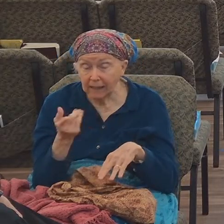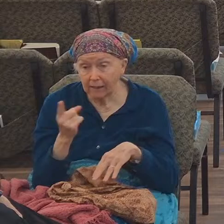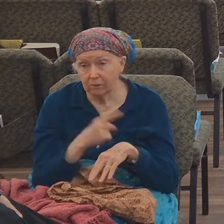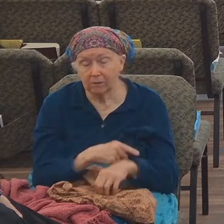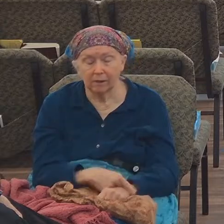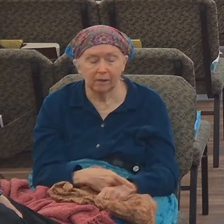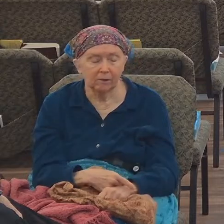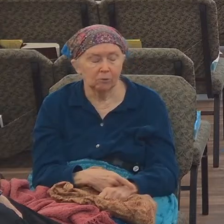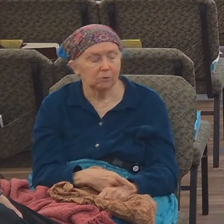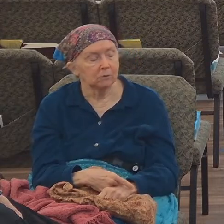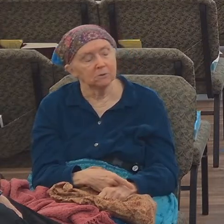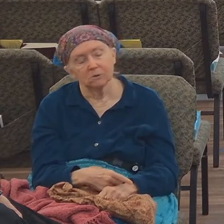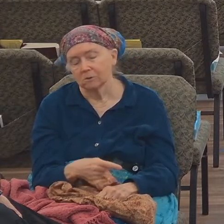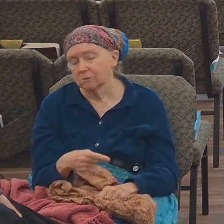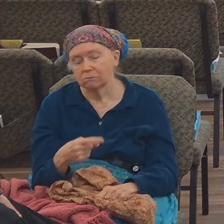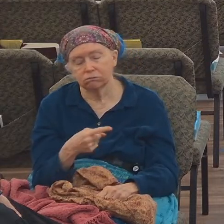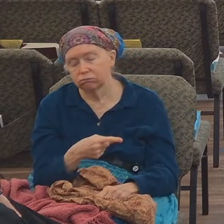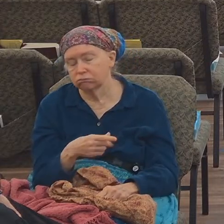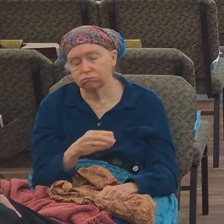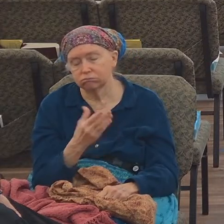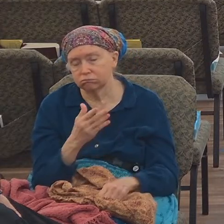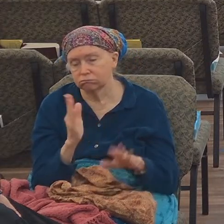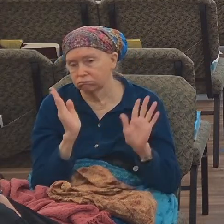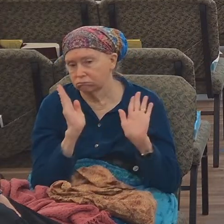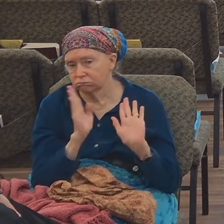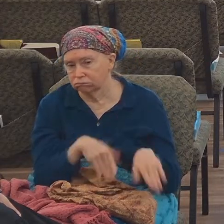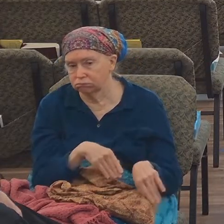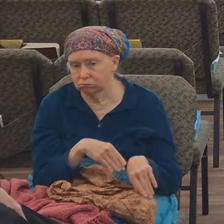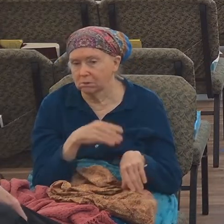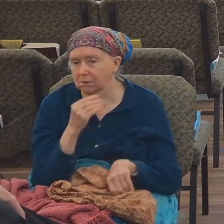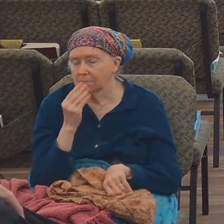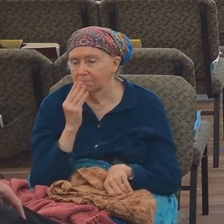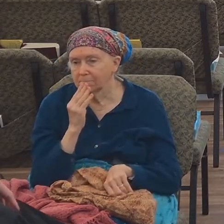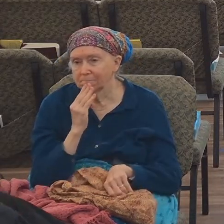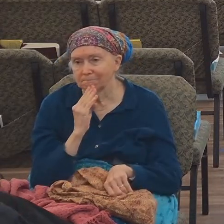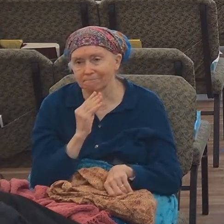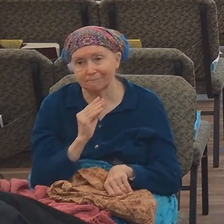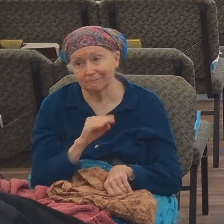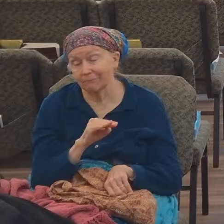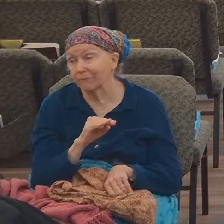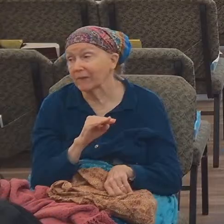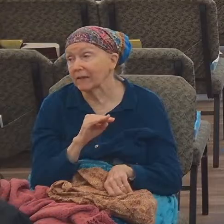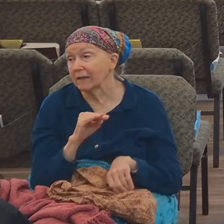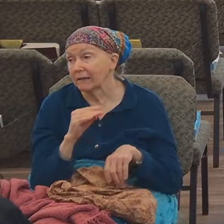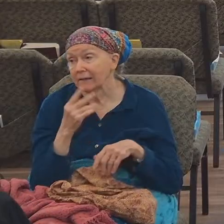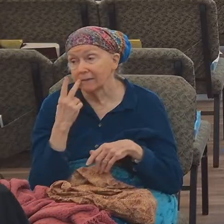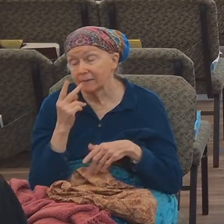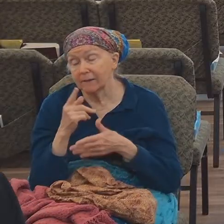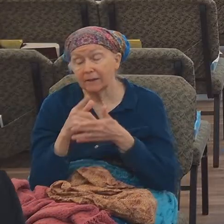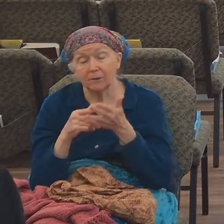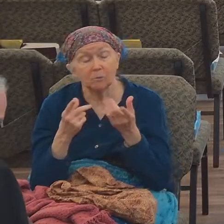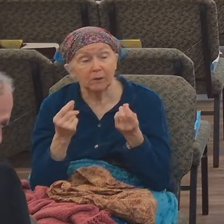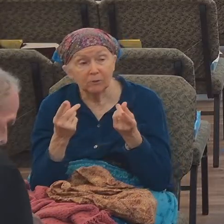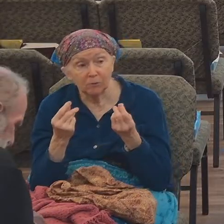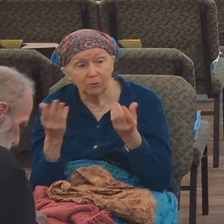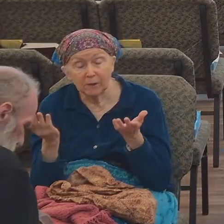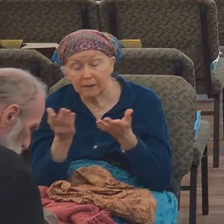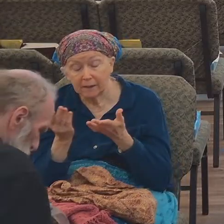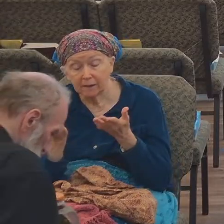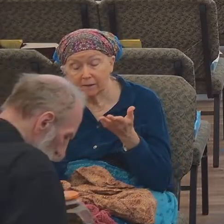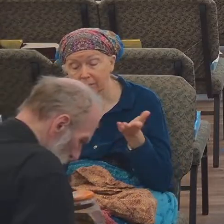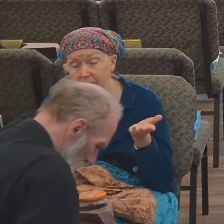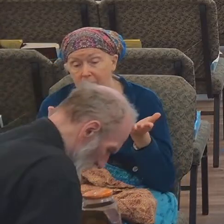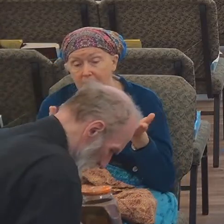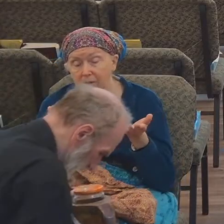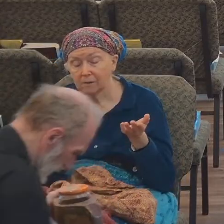okay. I don't have to say it. Okay. So see what he's doing here. Okay, I think this is super important, right? And the other part of